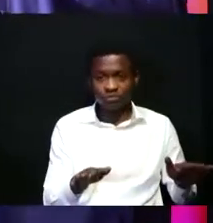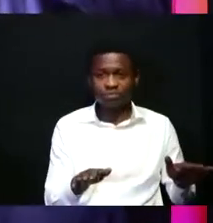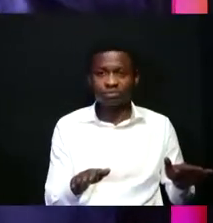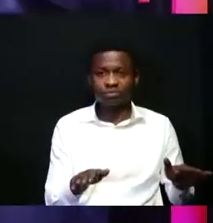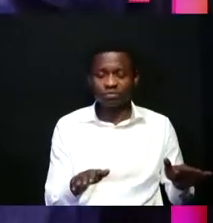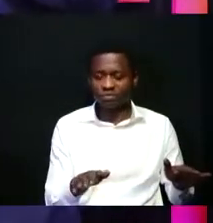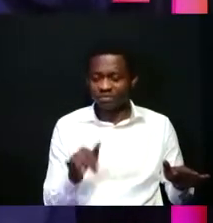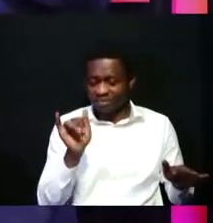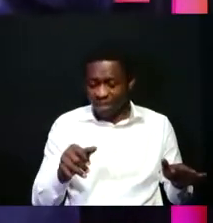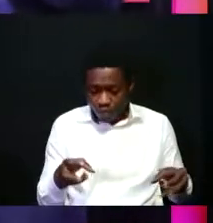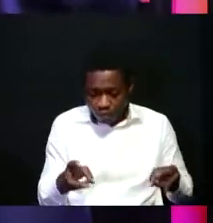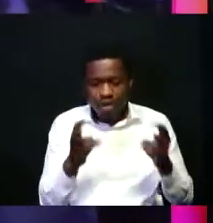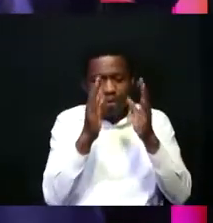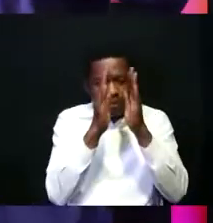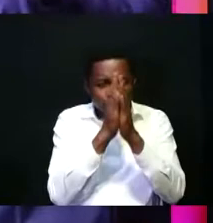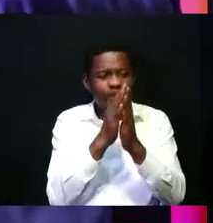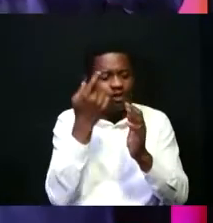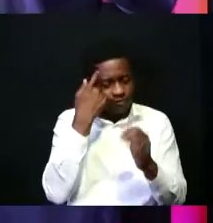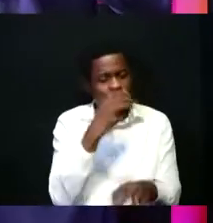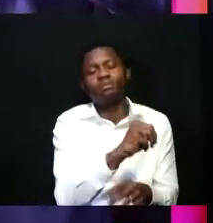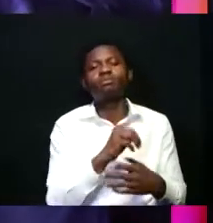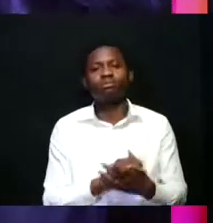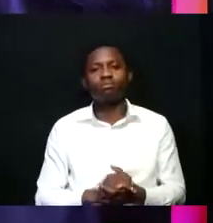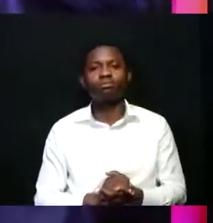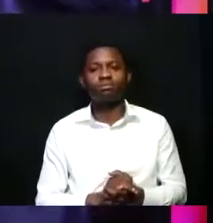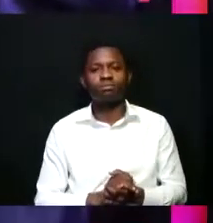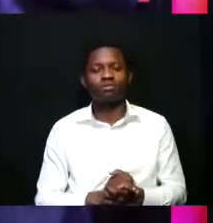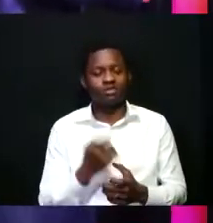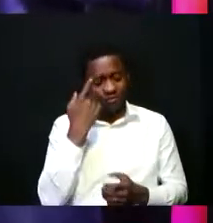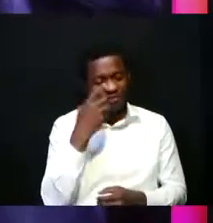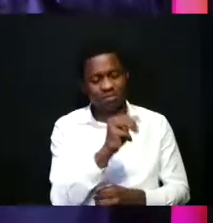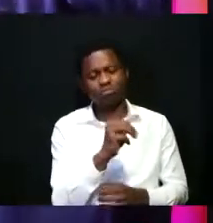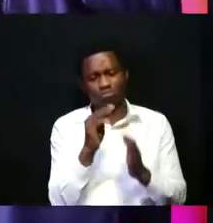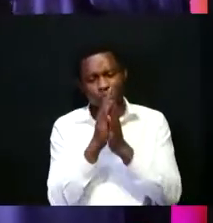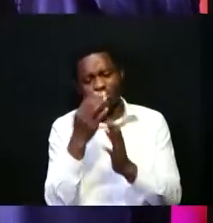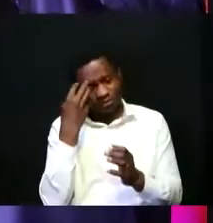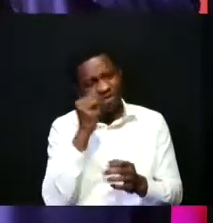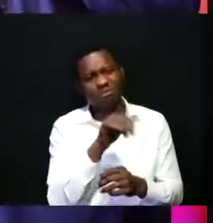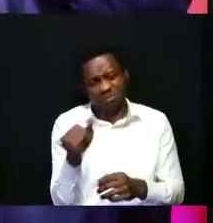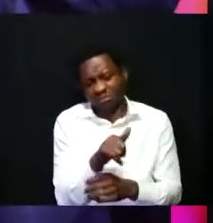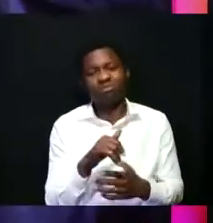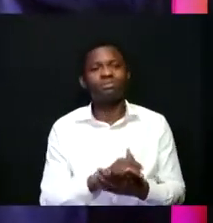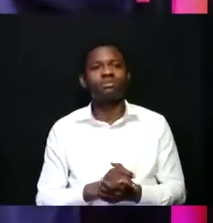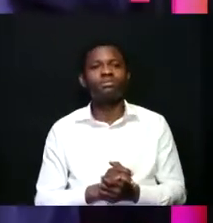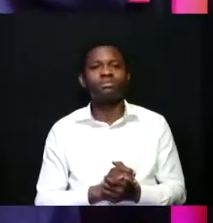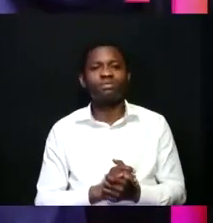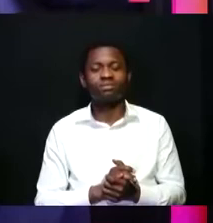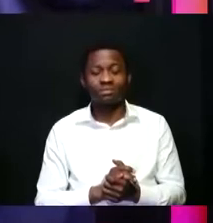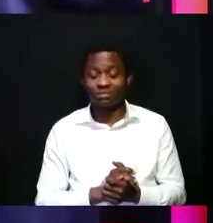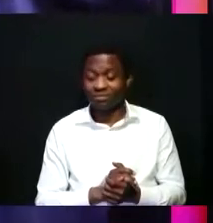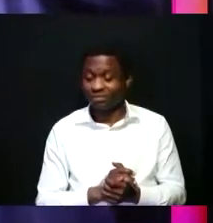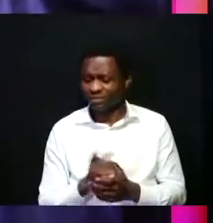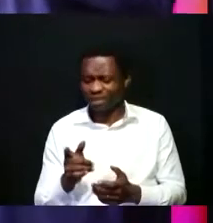form of prayer for them. And it was a